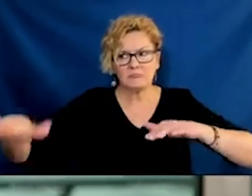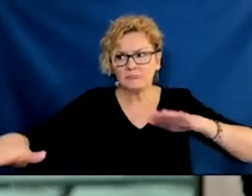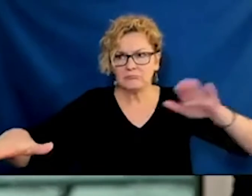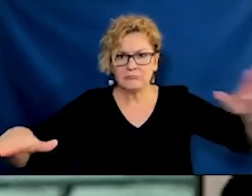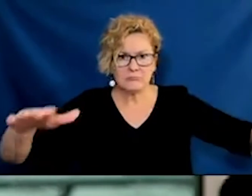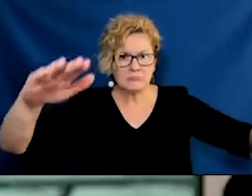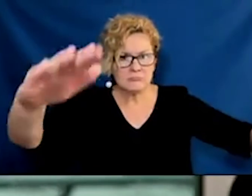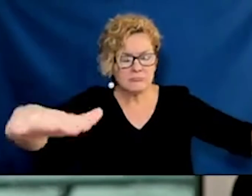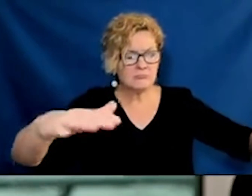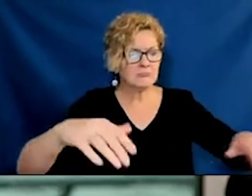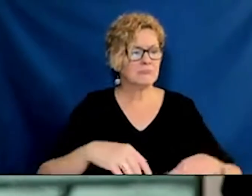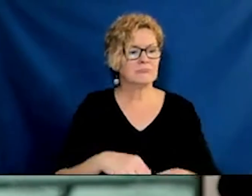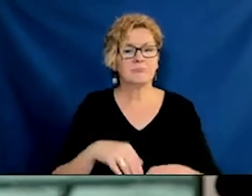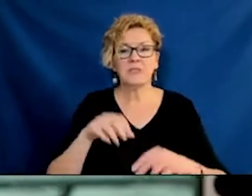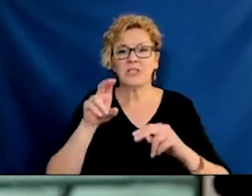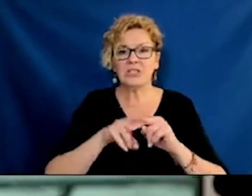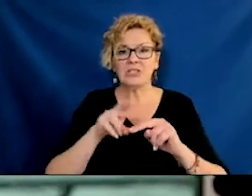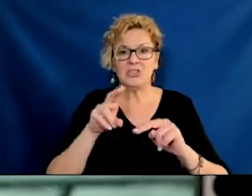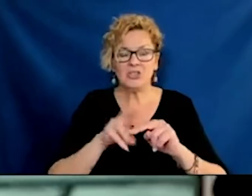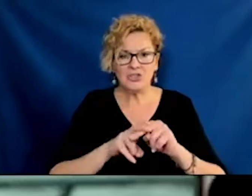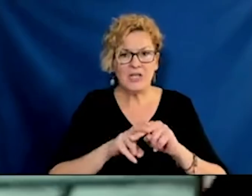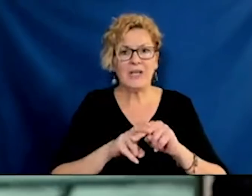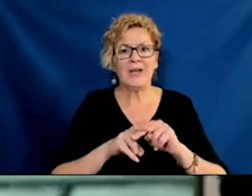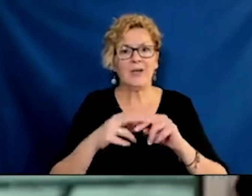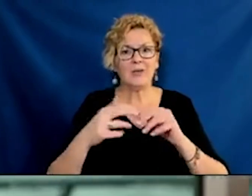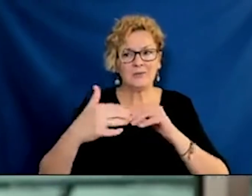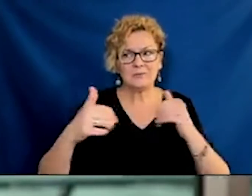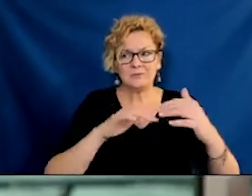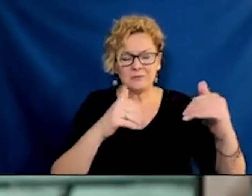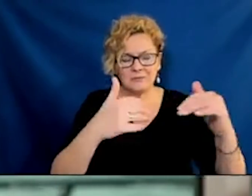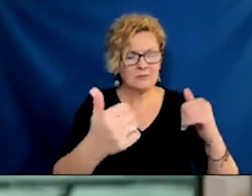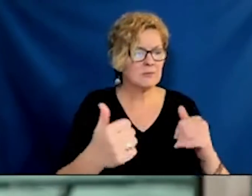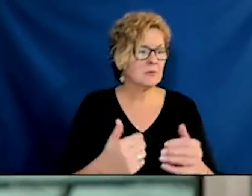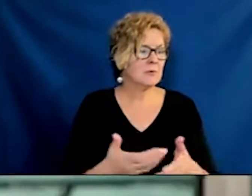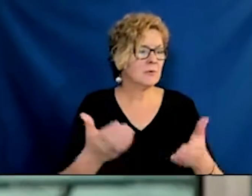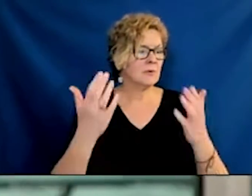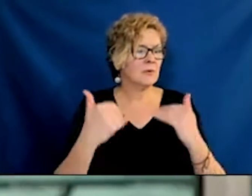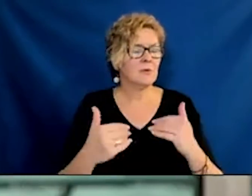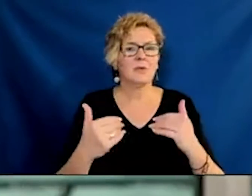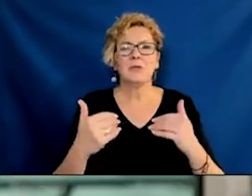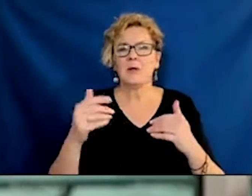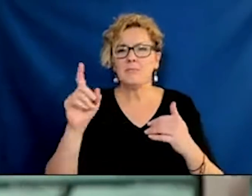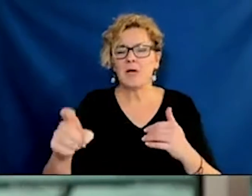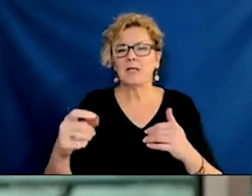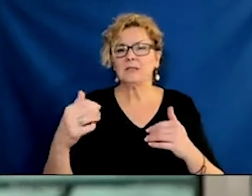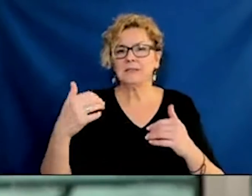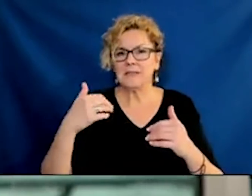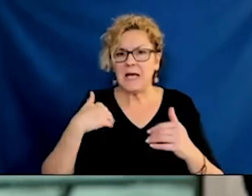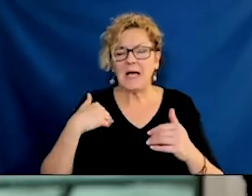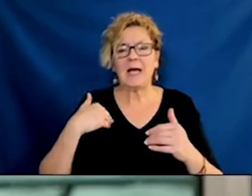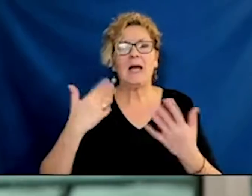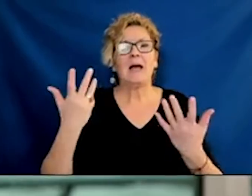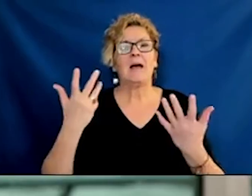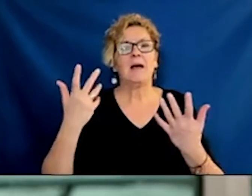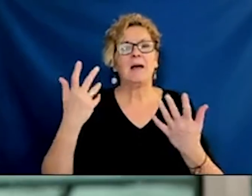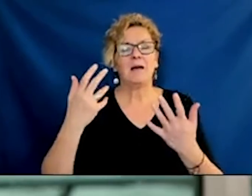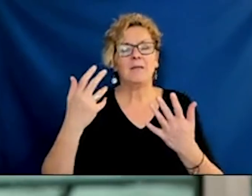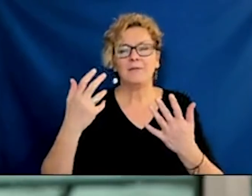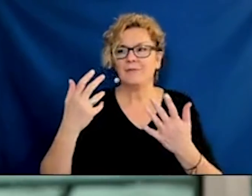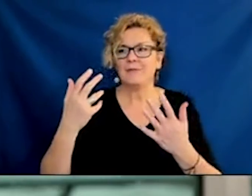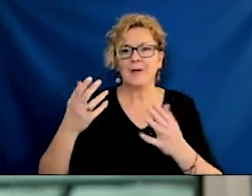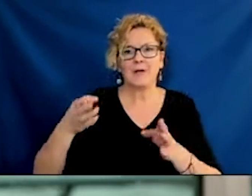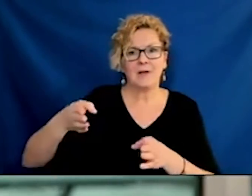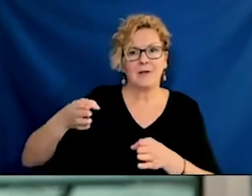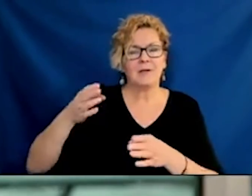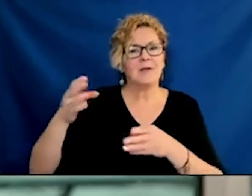have movies playing, for example, or things that are at a high level. And we are increasing our inspection of those